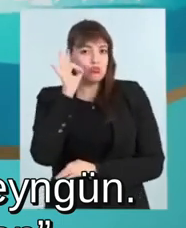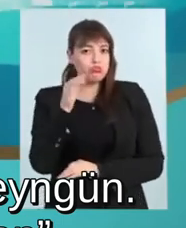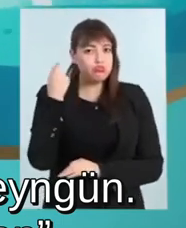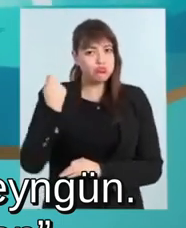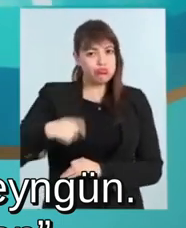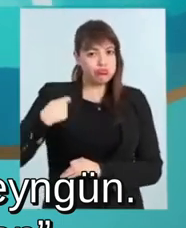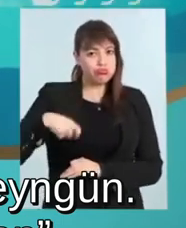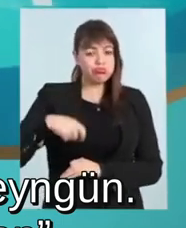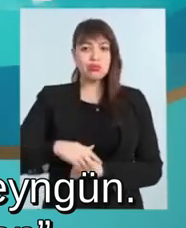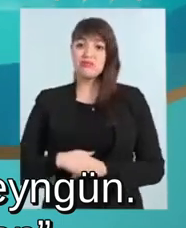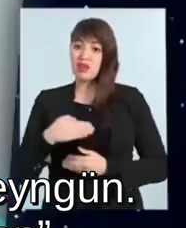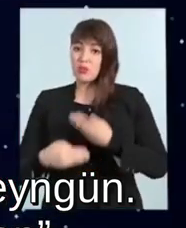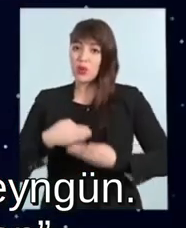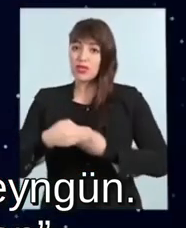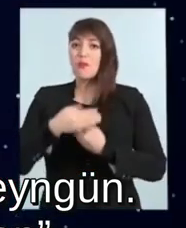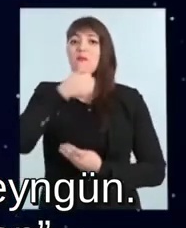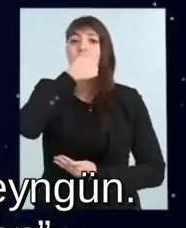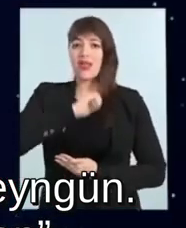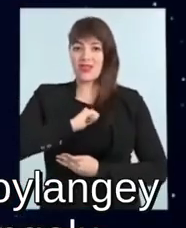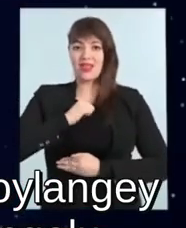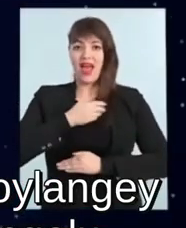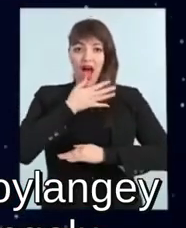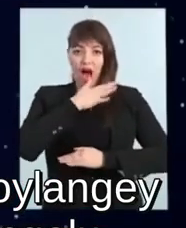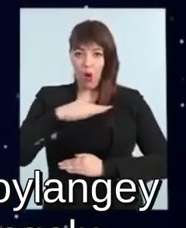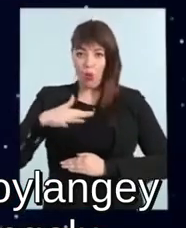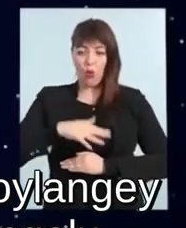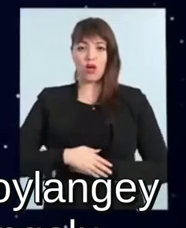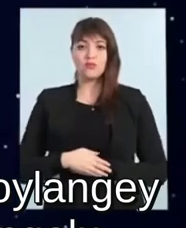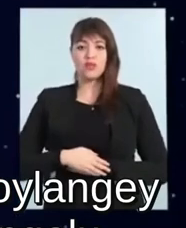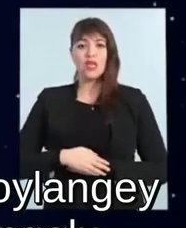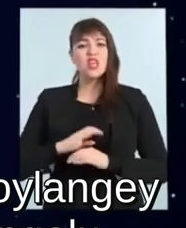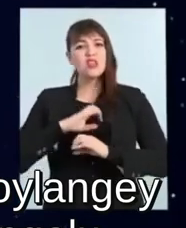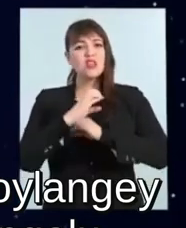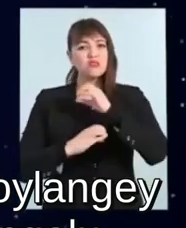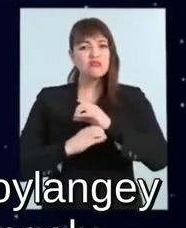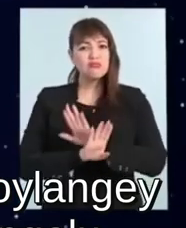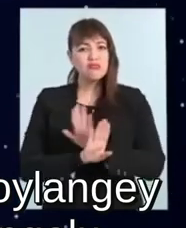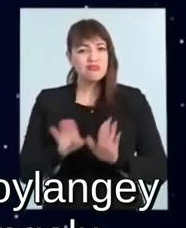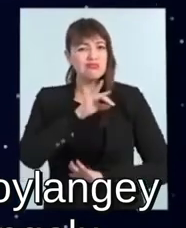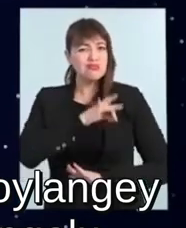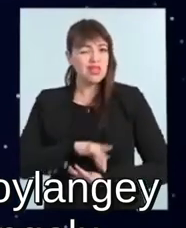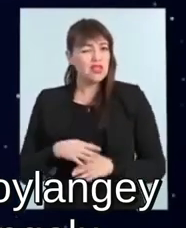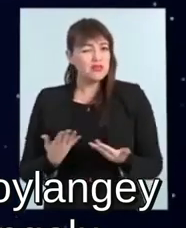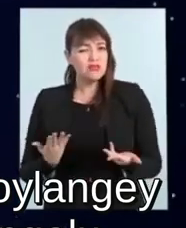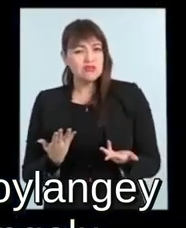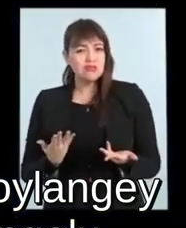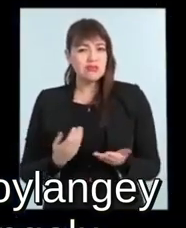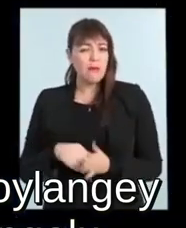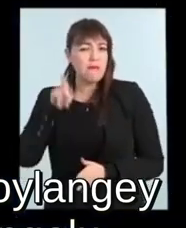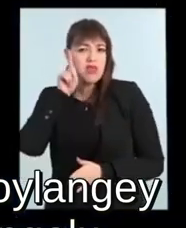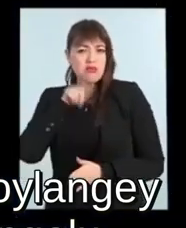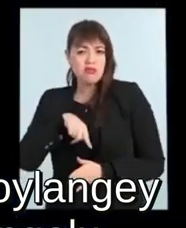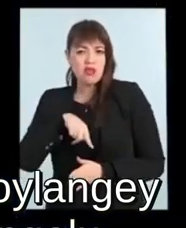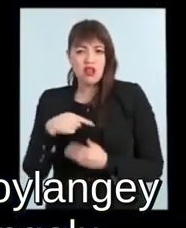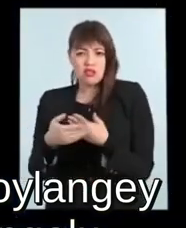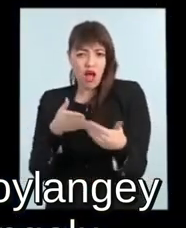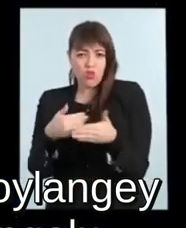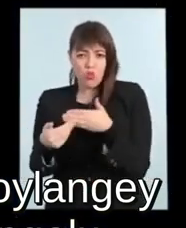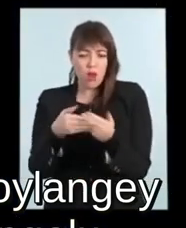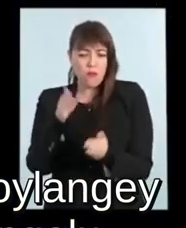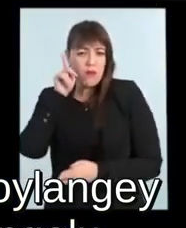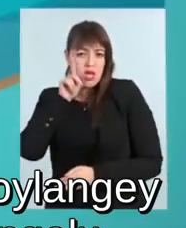Te faci că dau pingei ince nien măten. Uelu au tuki ce o mulei co cile meu? Coi langi te fa liv co mapu